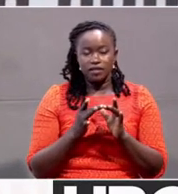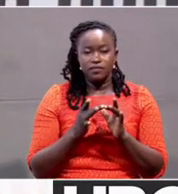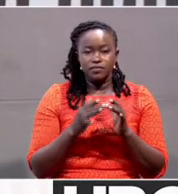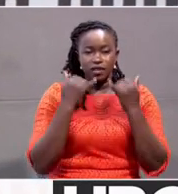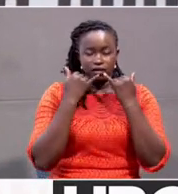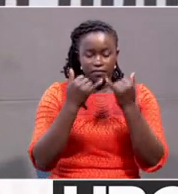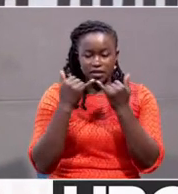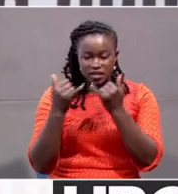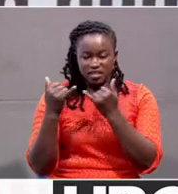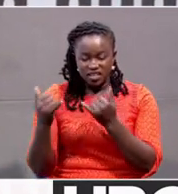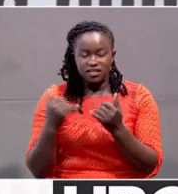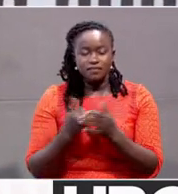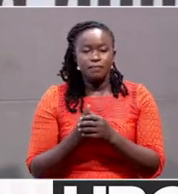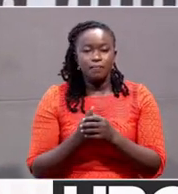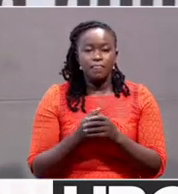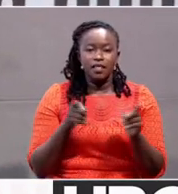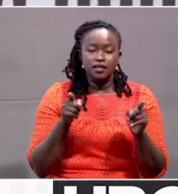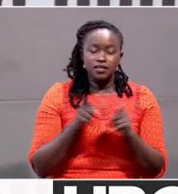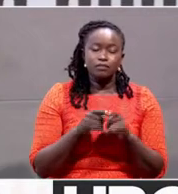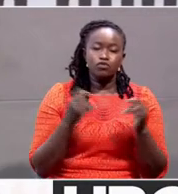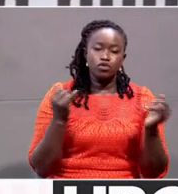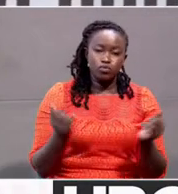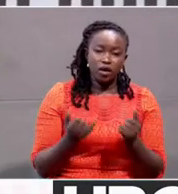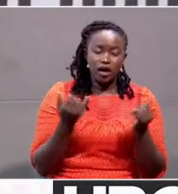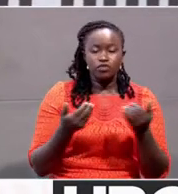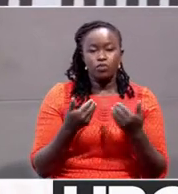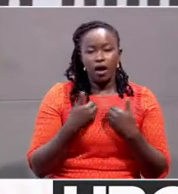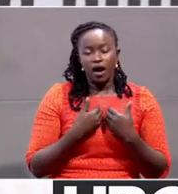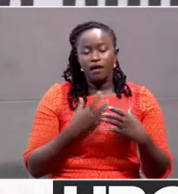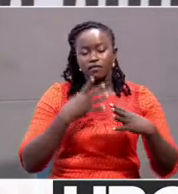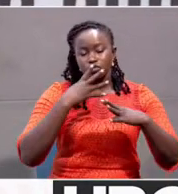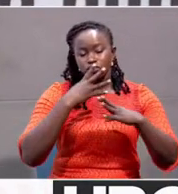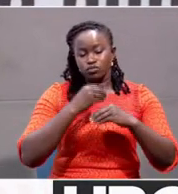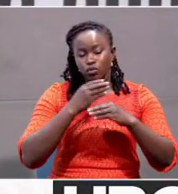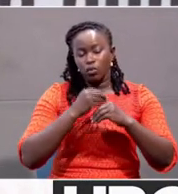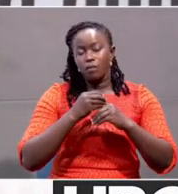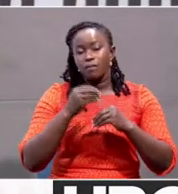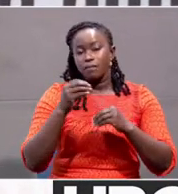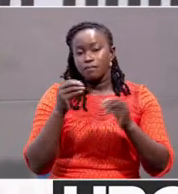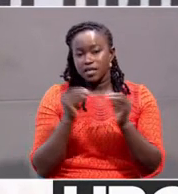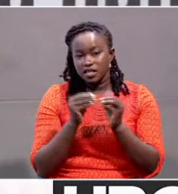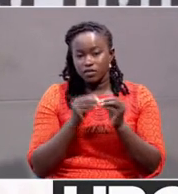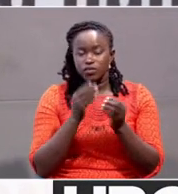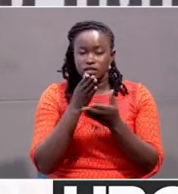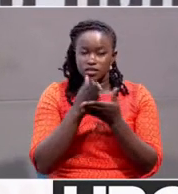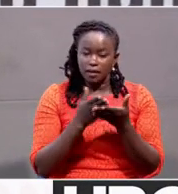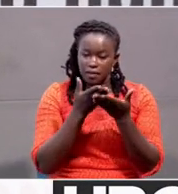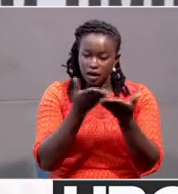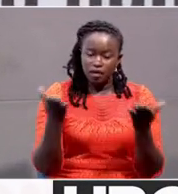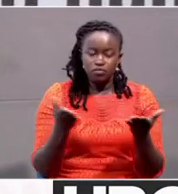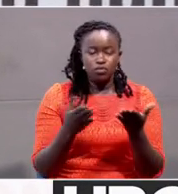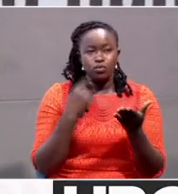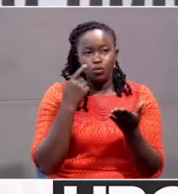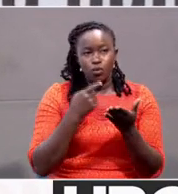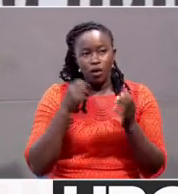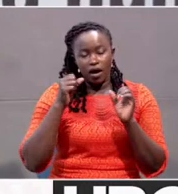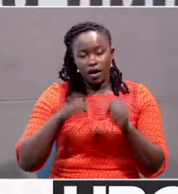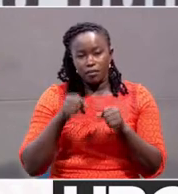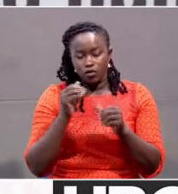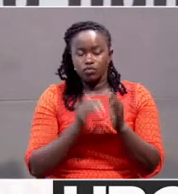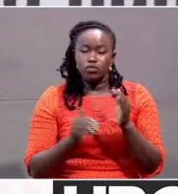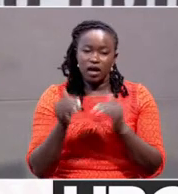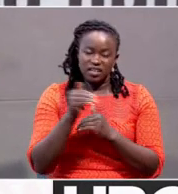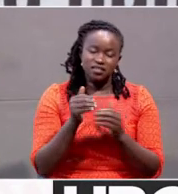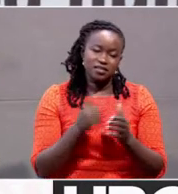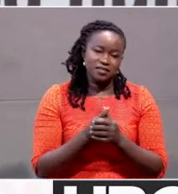messages. We have tried to have Zoom meetings with some of them that are able to access